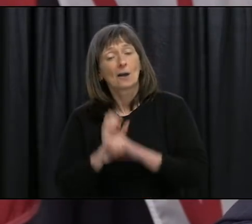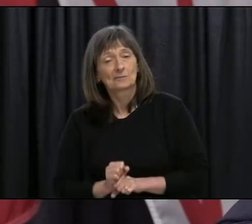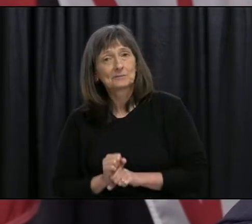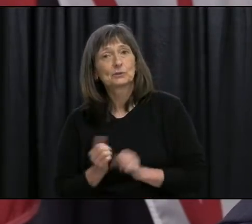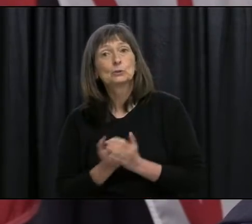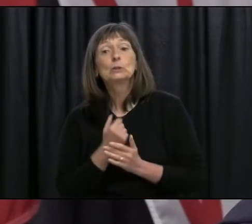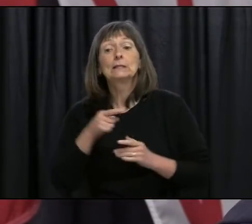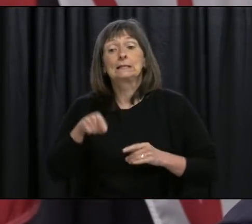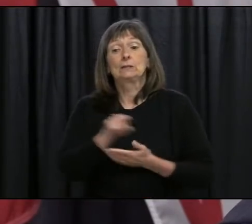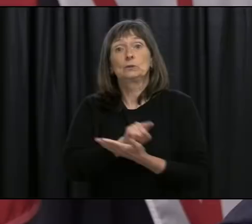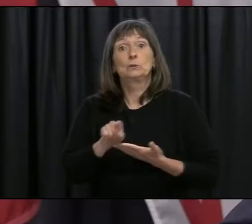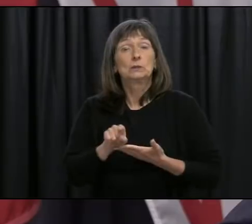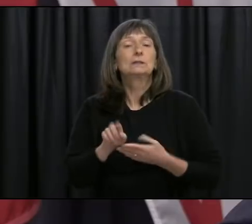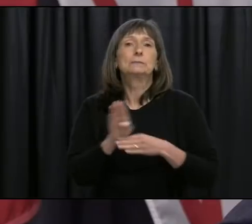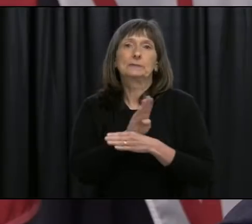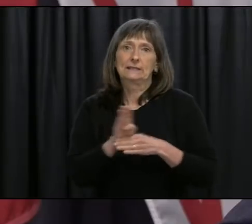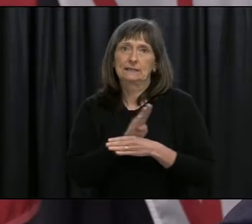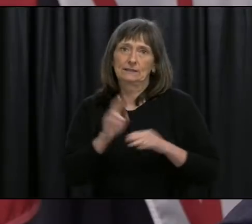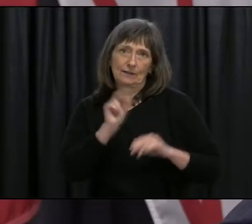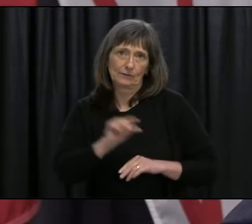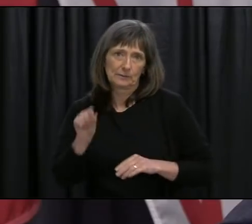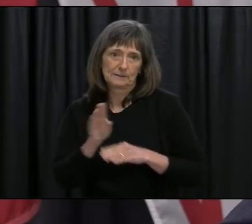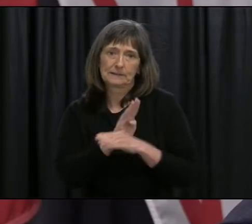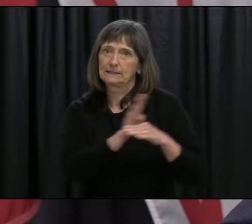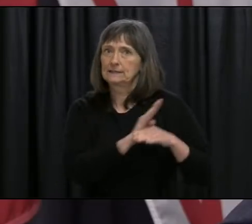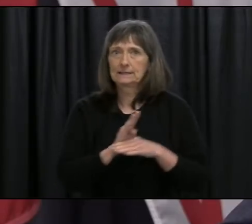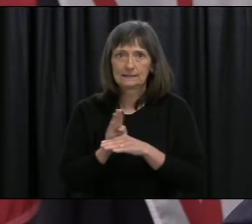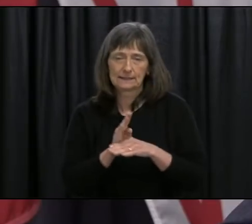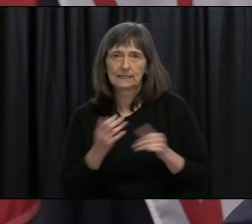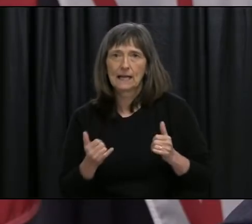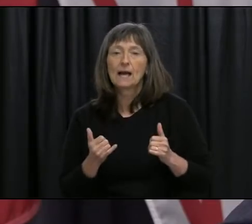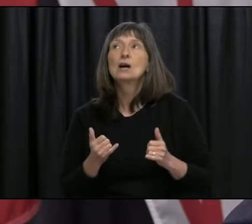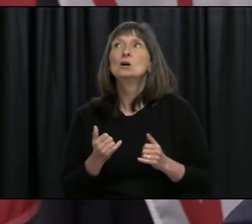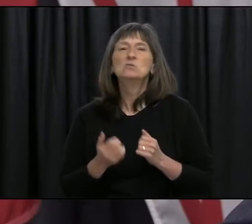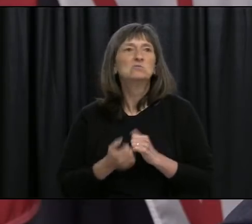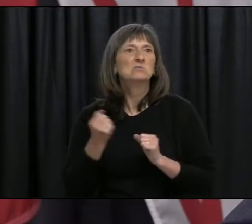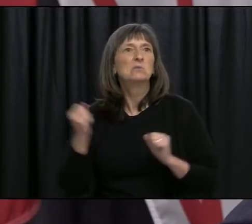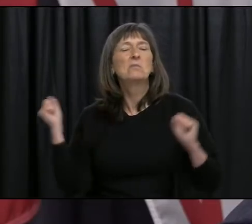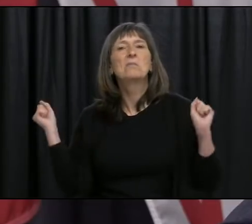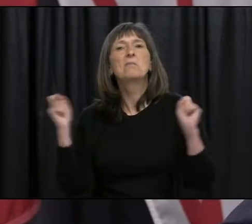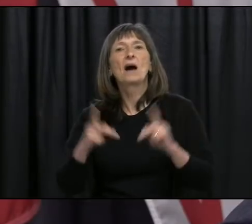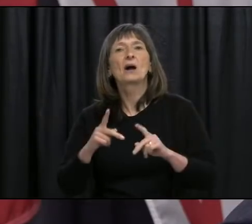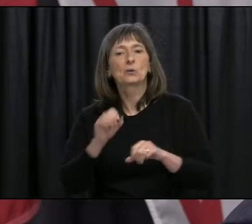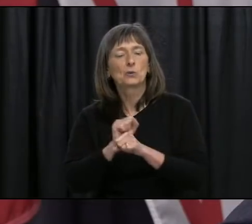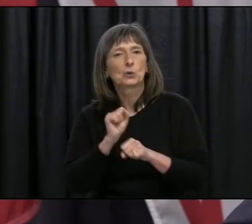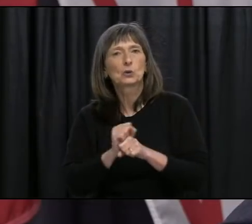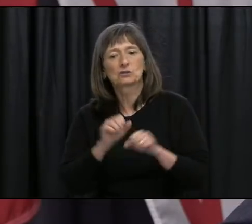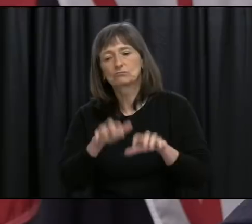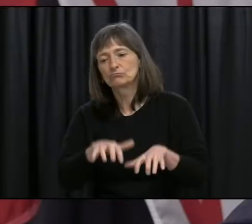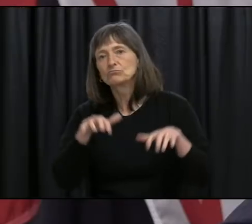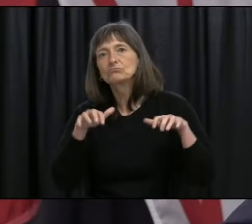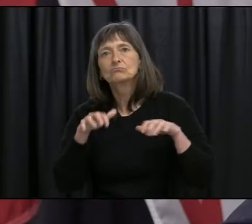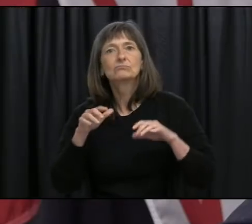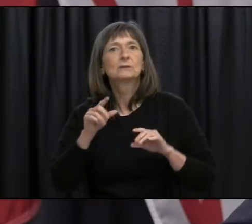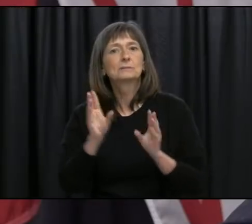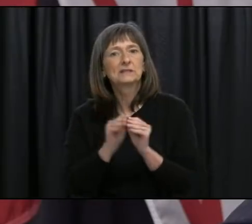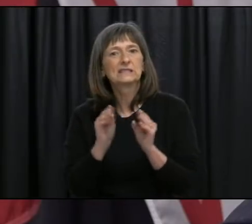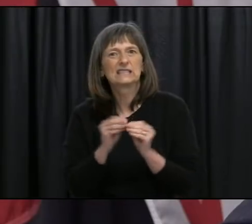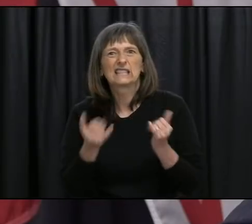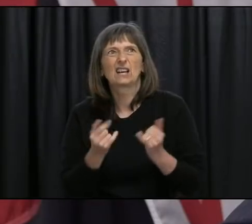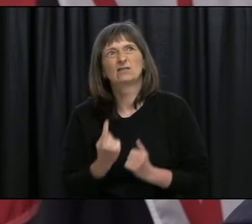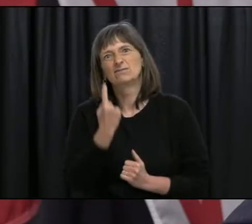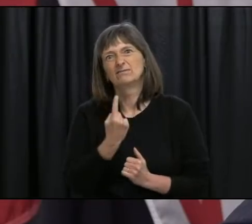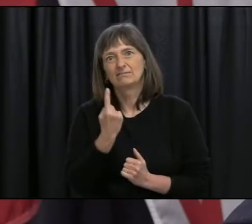very busy week for your elected officials, as we're all back now to the House of Assembly, as I just mentioned. That's where